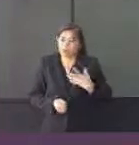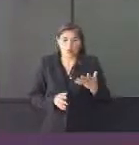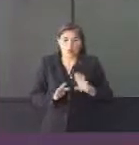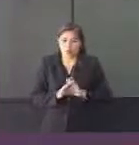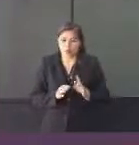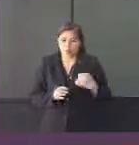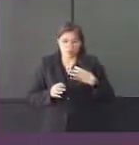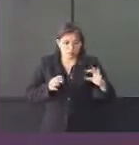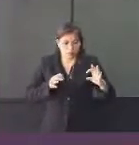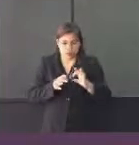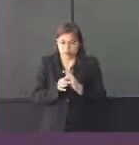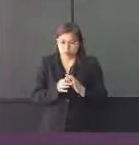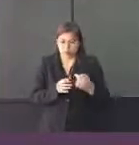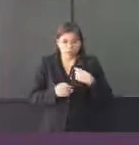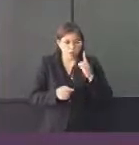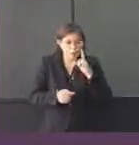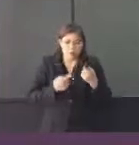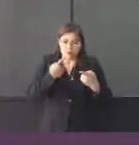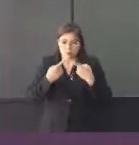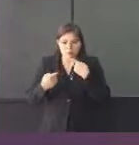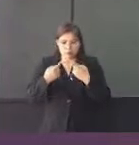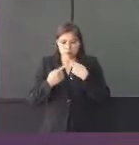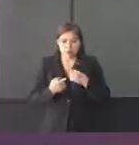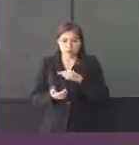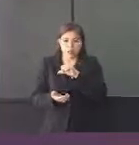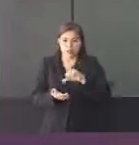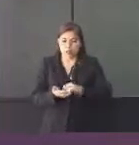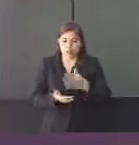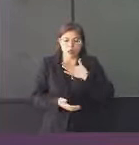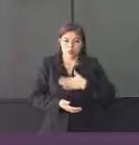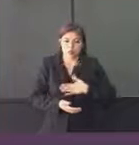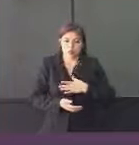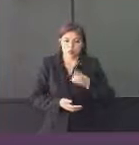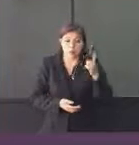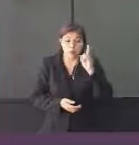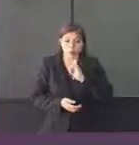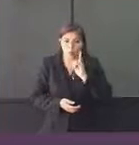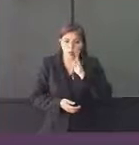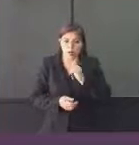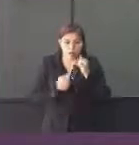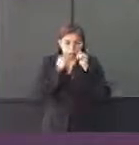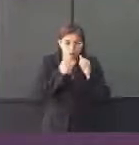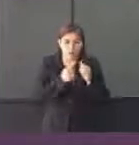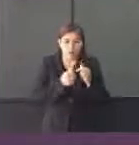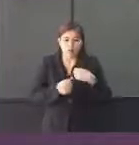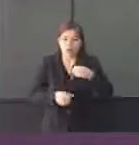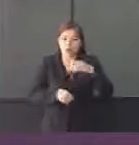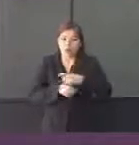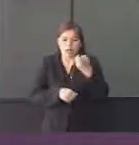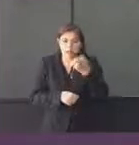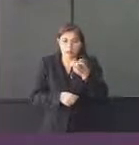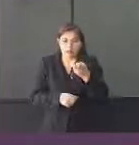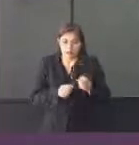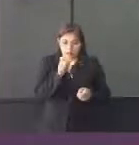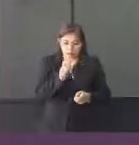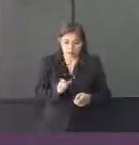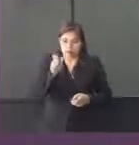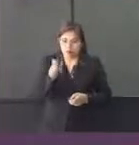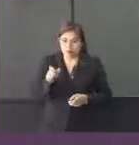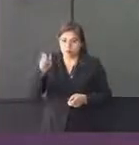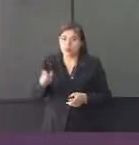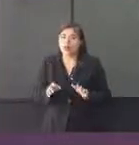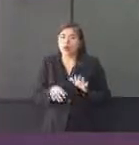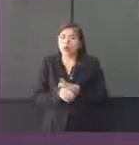In fact, we have a lot of coordination with the justice centers for women. I showed you